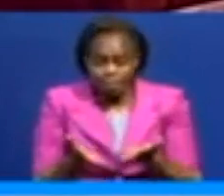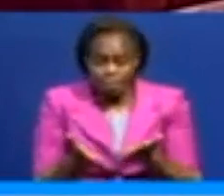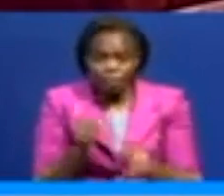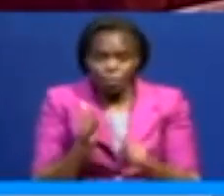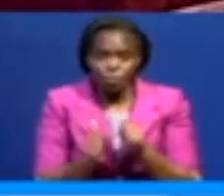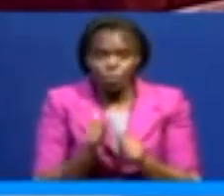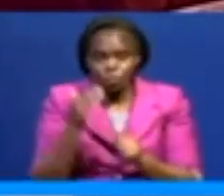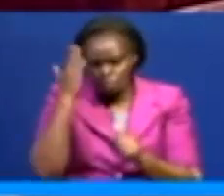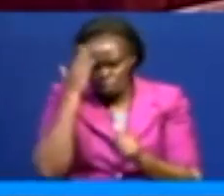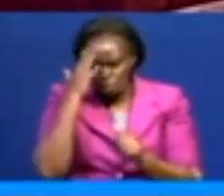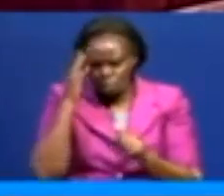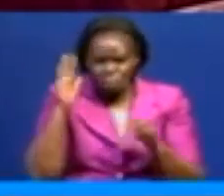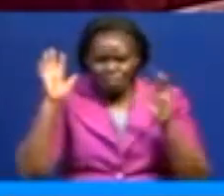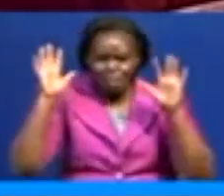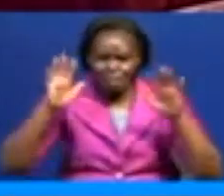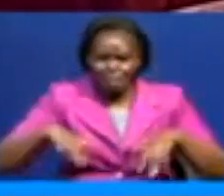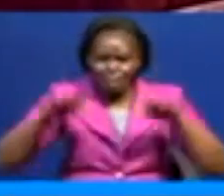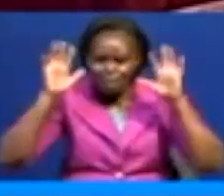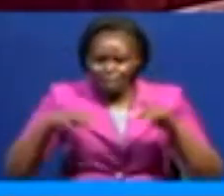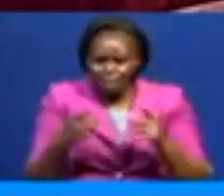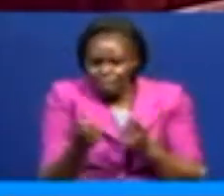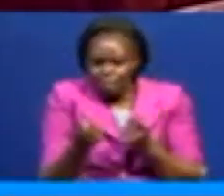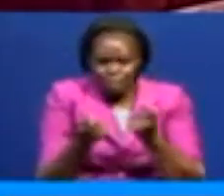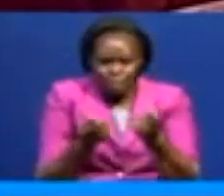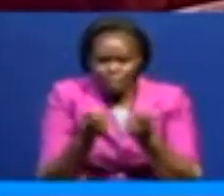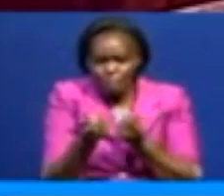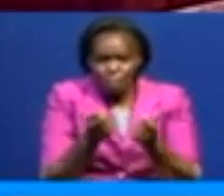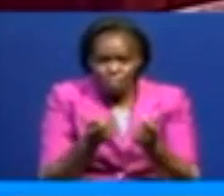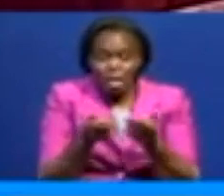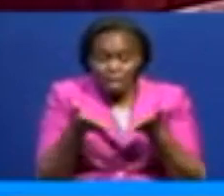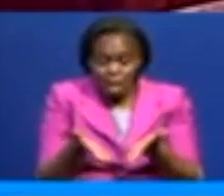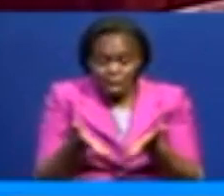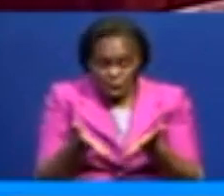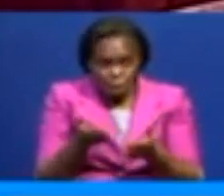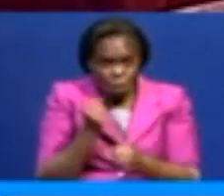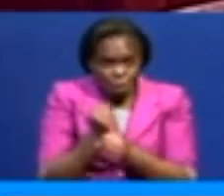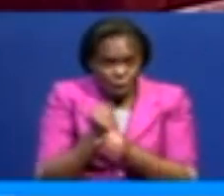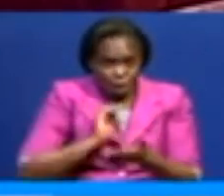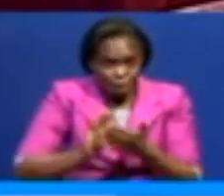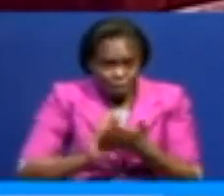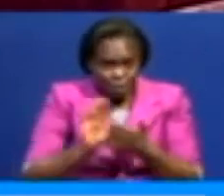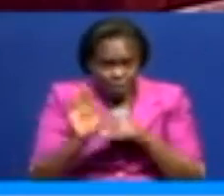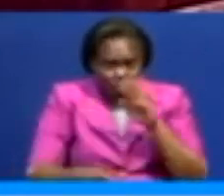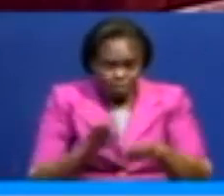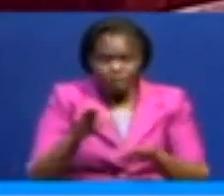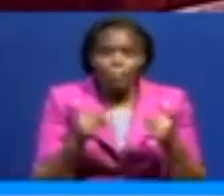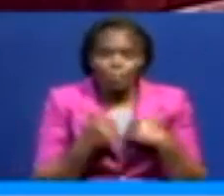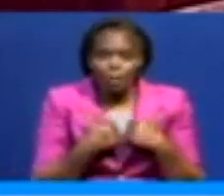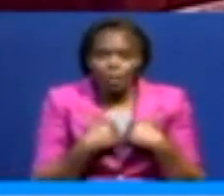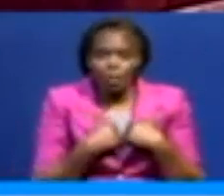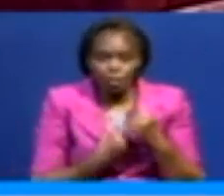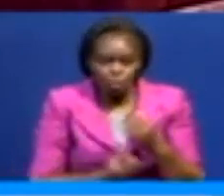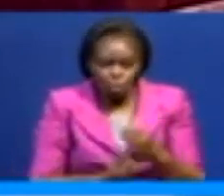are known to be rain deficit to move with speed and put in place measures to